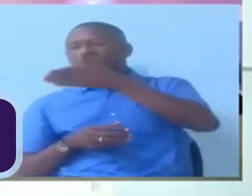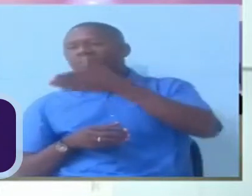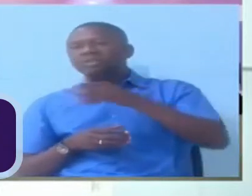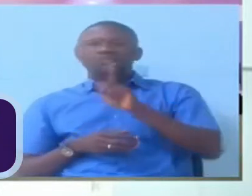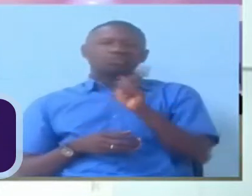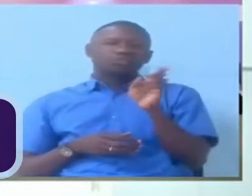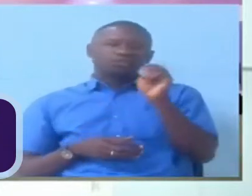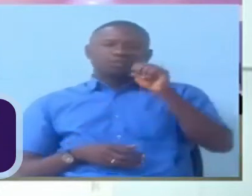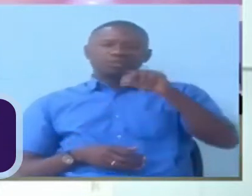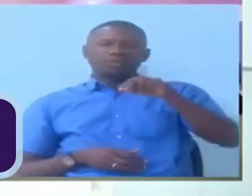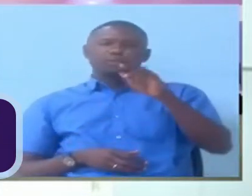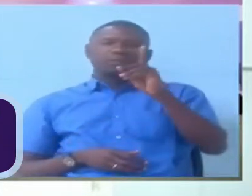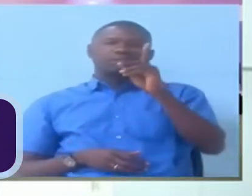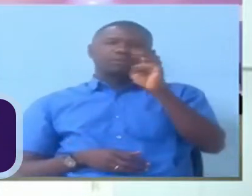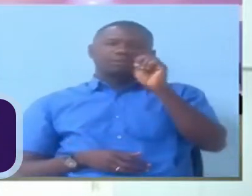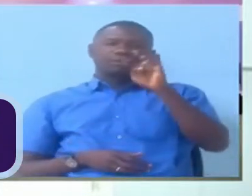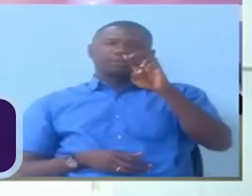And